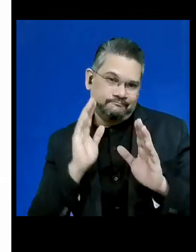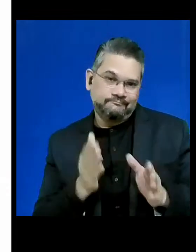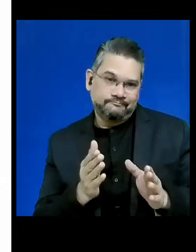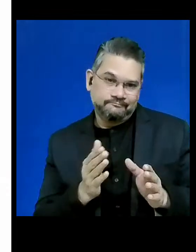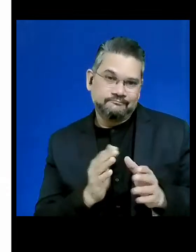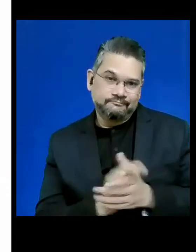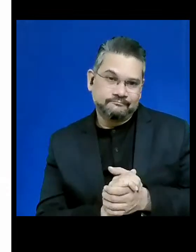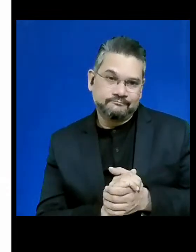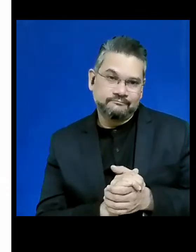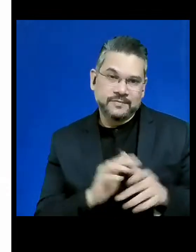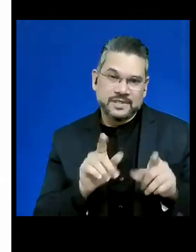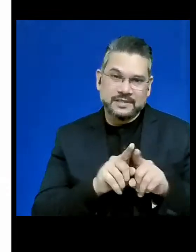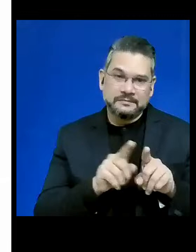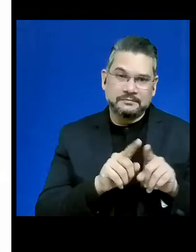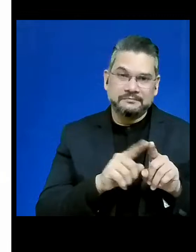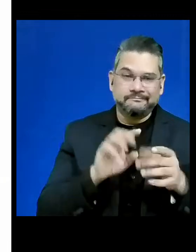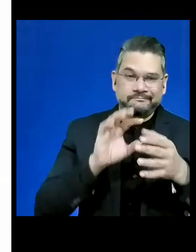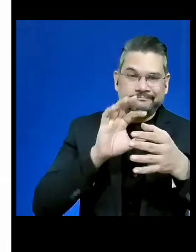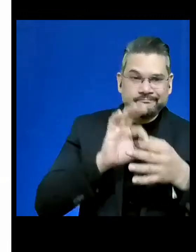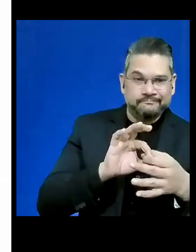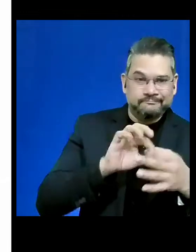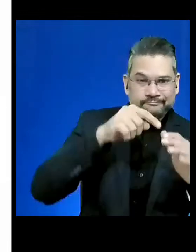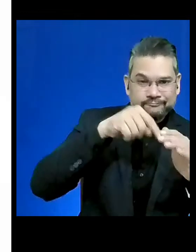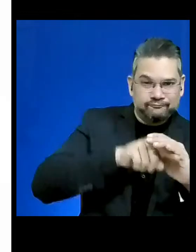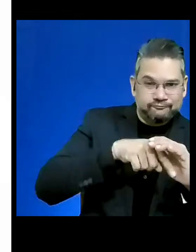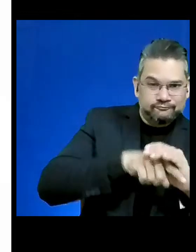elements, for example.